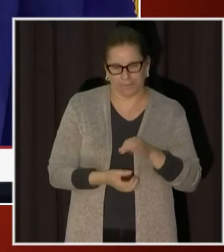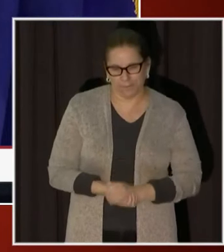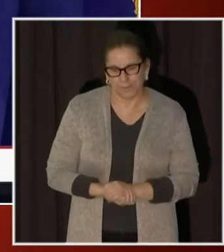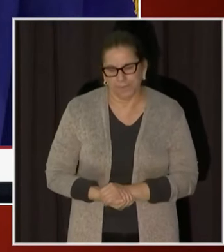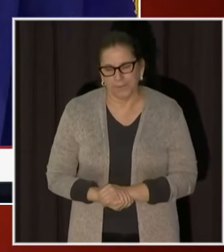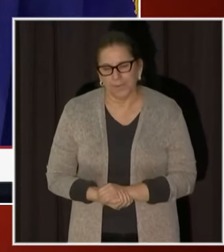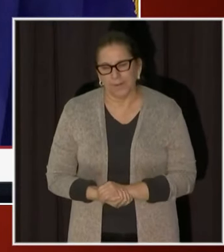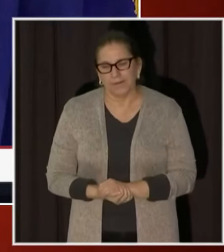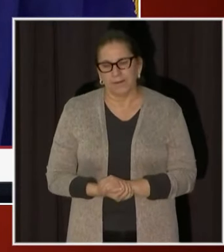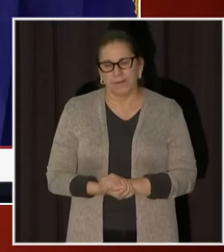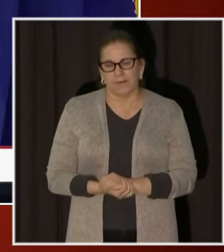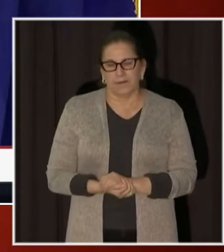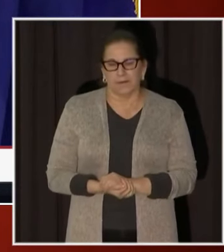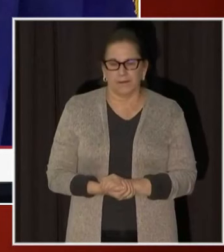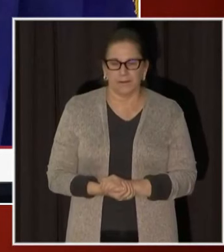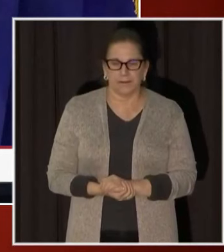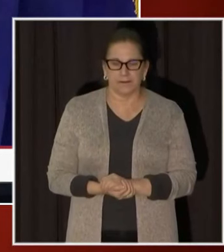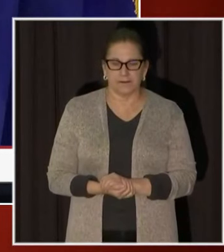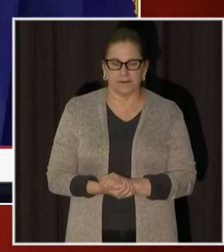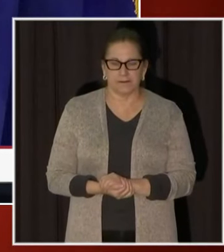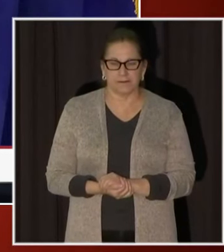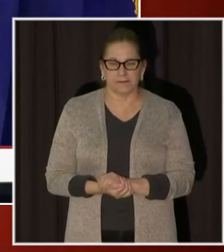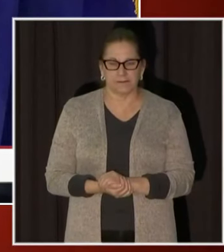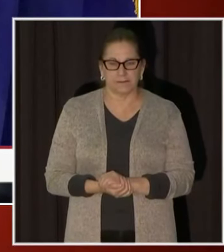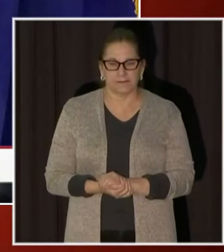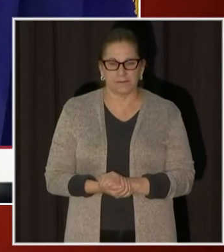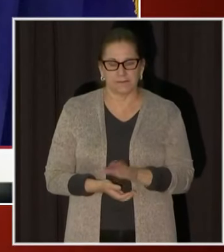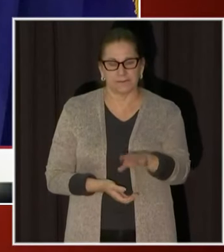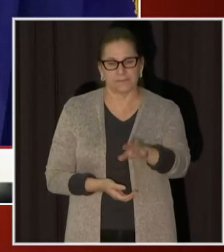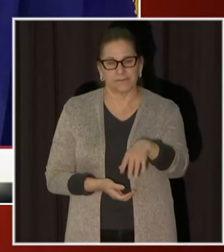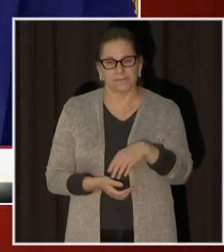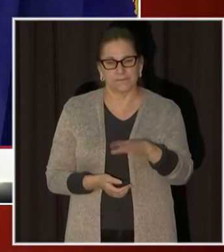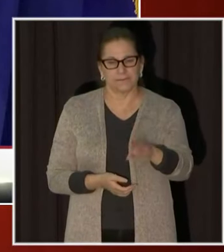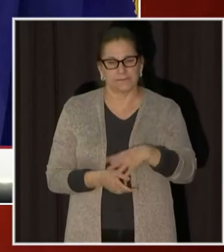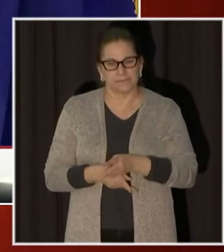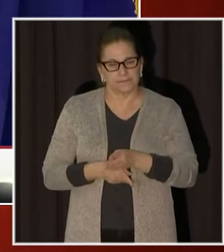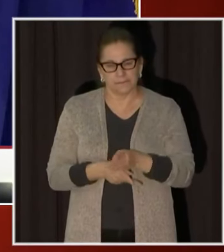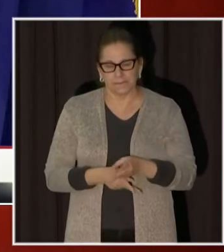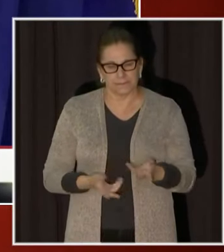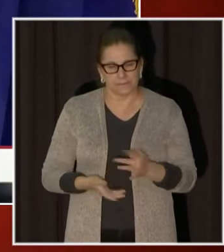of the provisions are quite technical. They're clarifications.